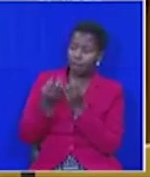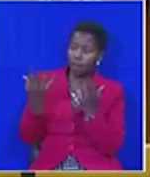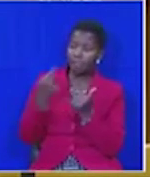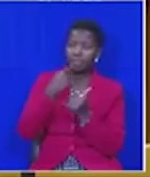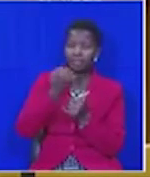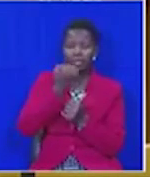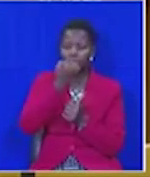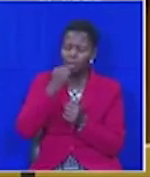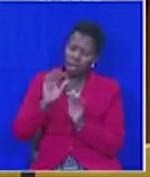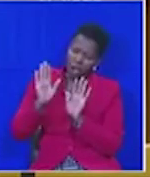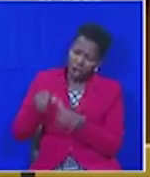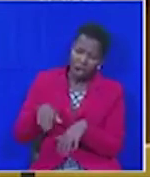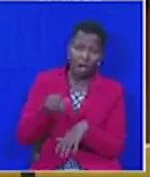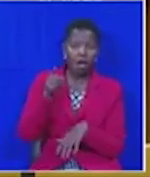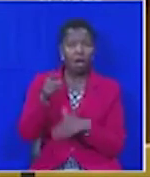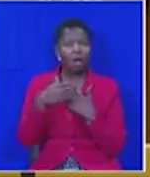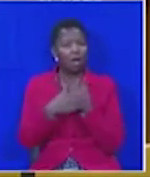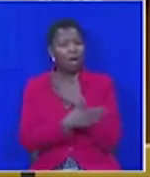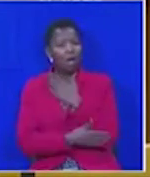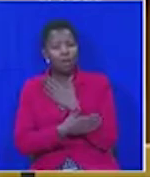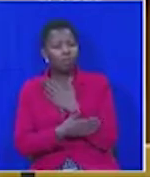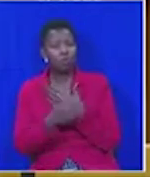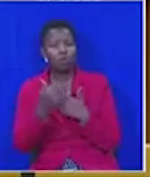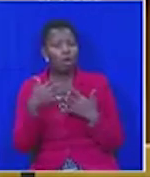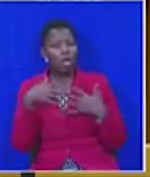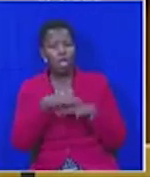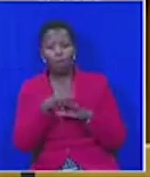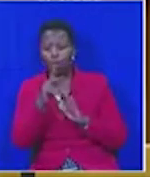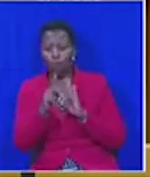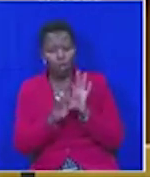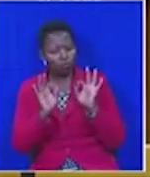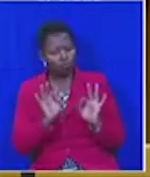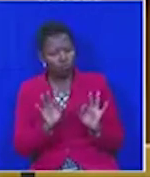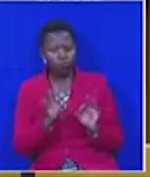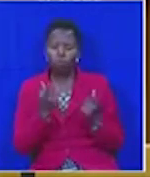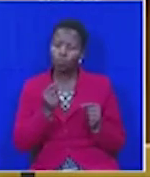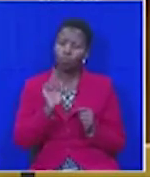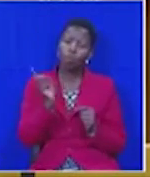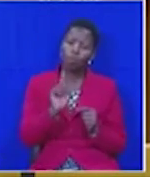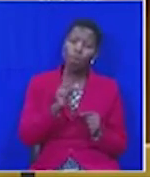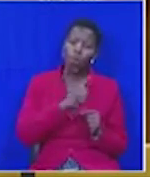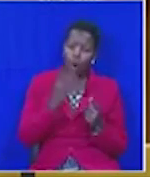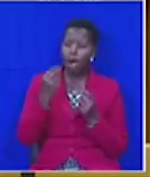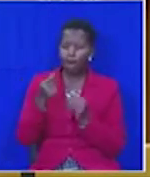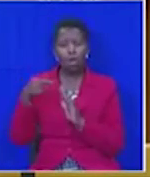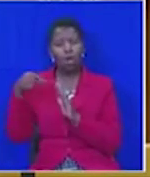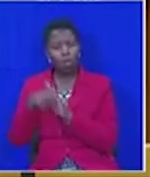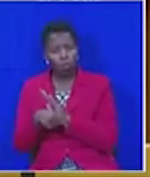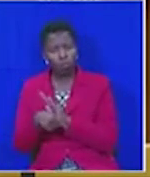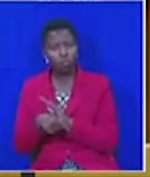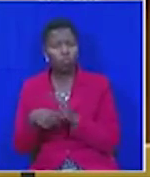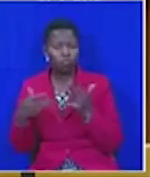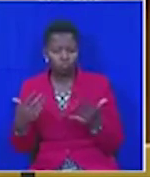that those countries did not implement the policies correctly, and then they did